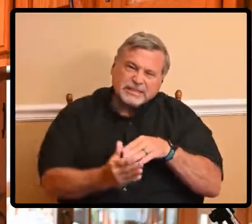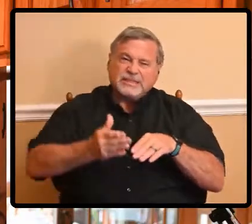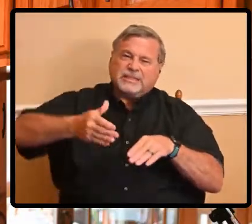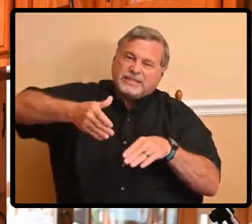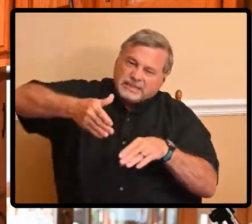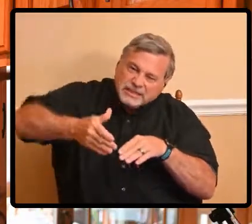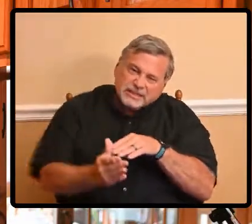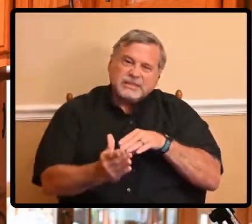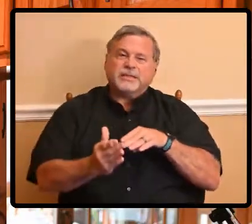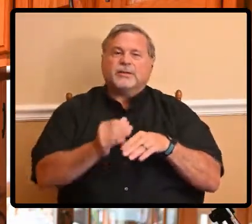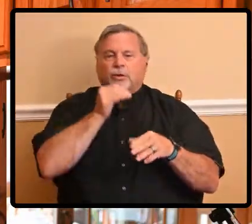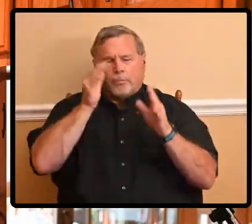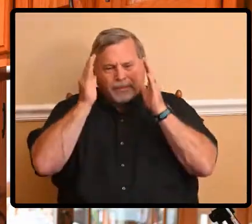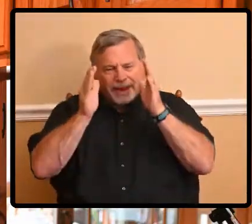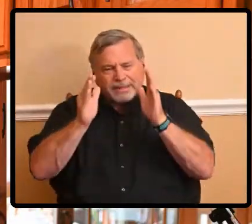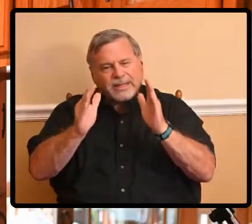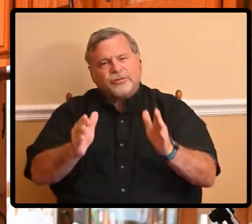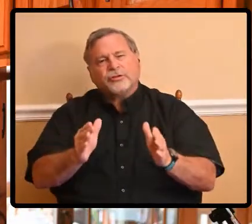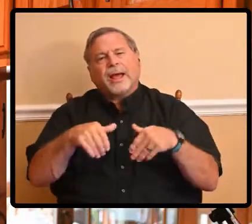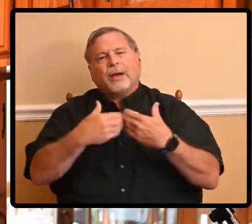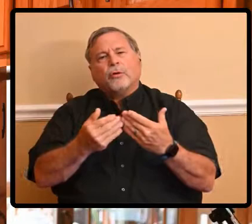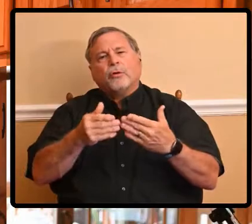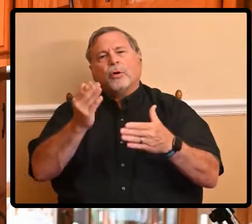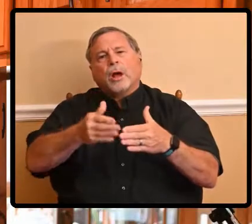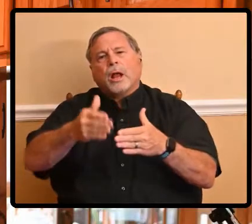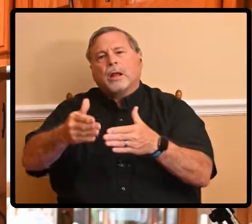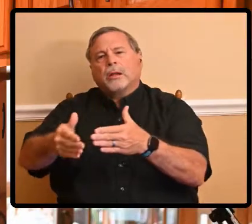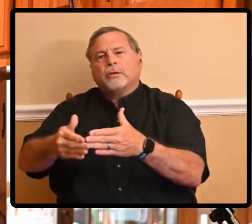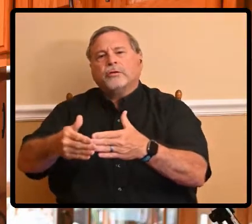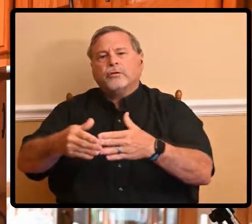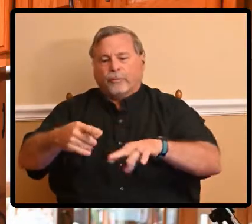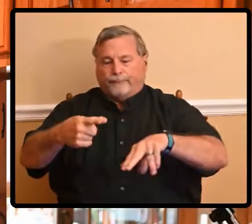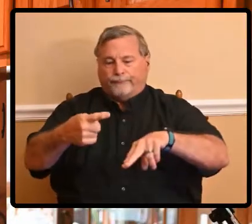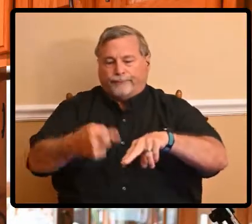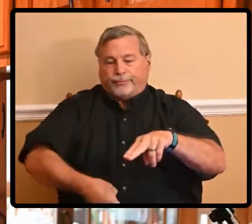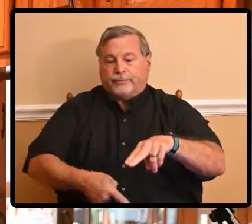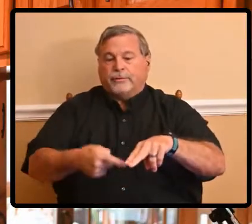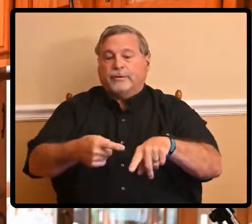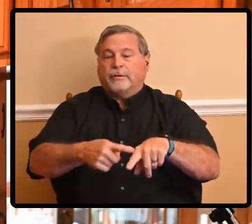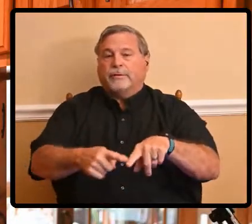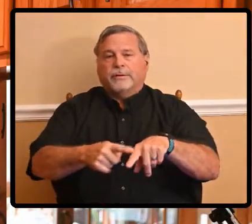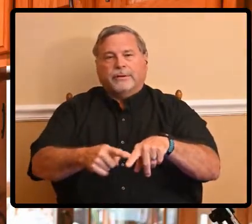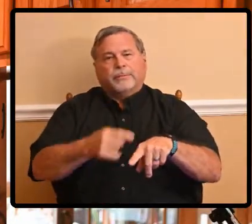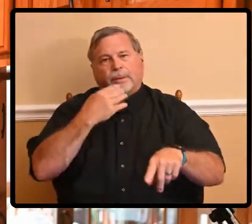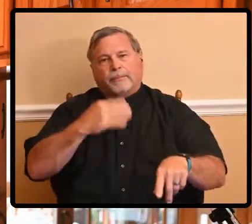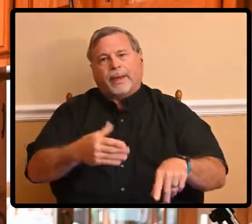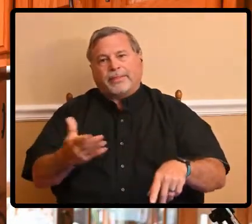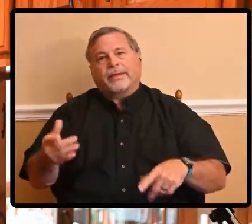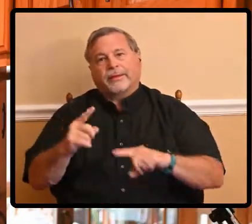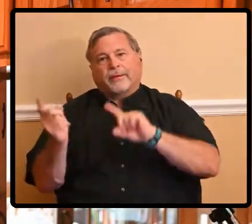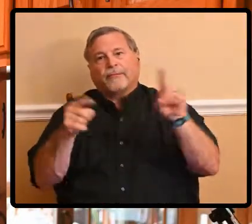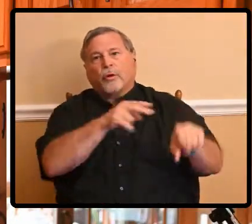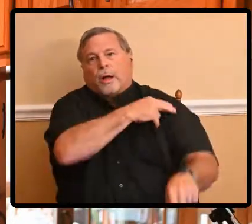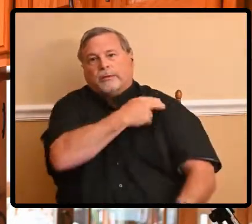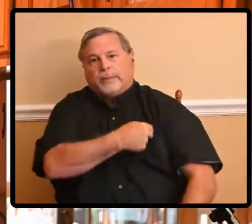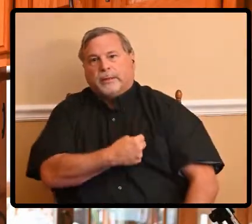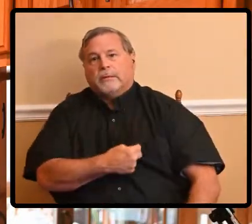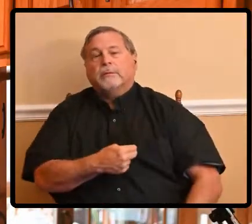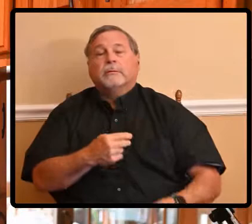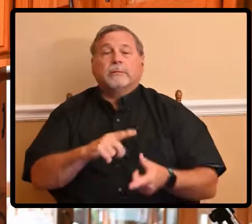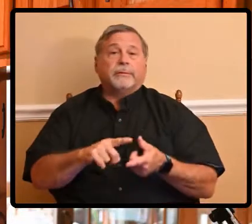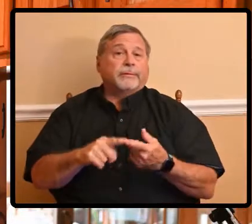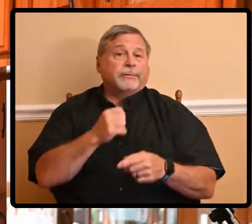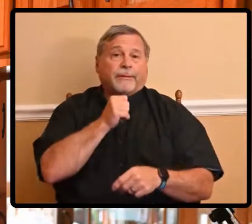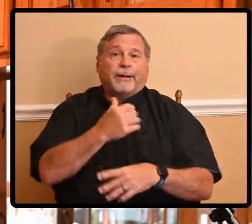start hacking at stuff and you don't pay attention to how you're cutting. You'll end up cutting your fingers, and that could be a bad thing, because then you have to go to the